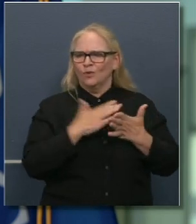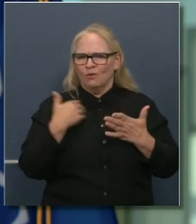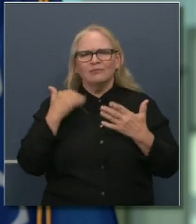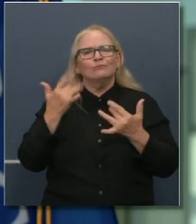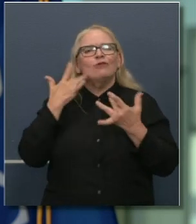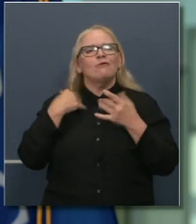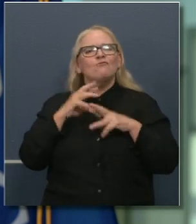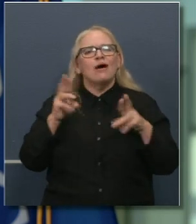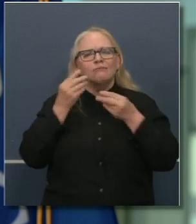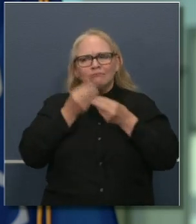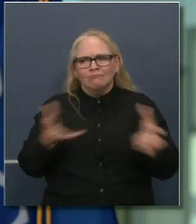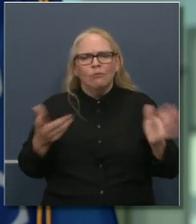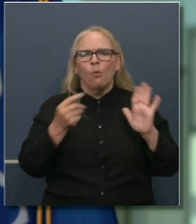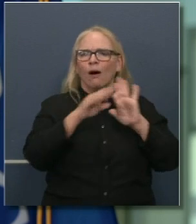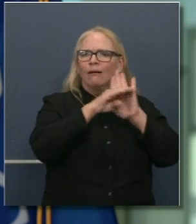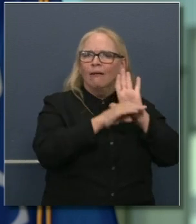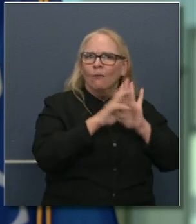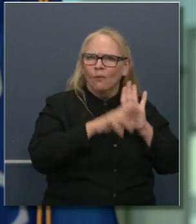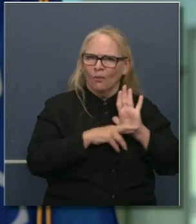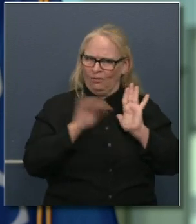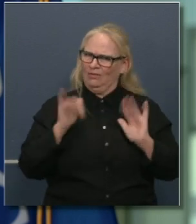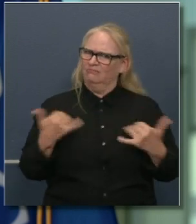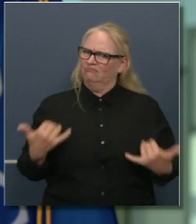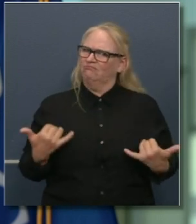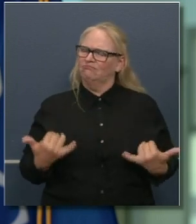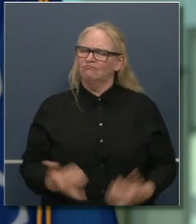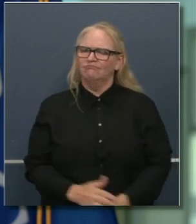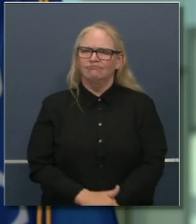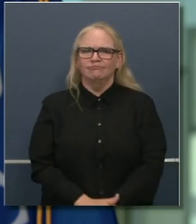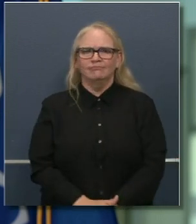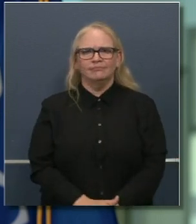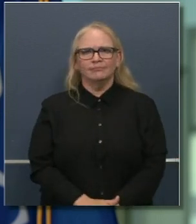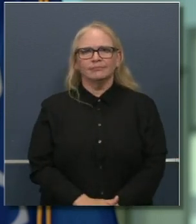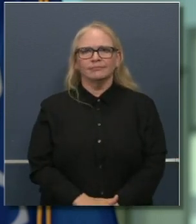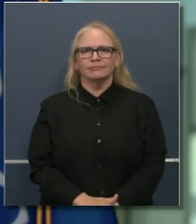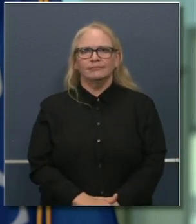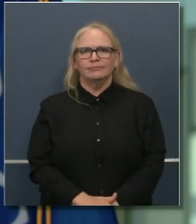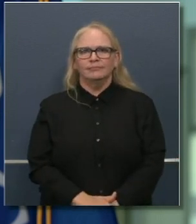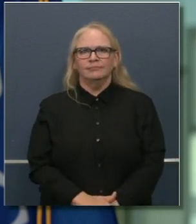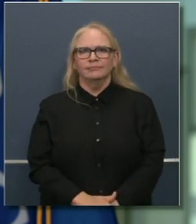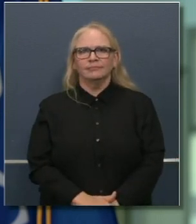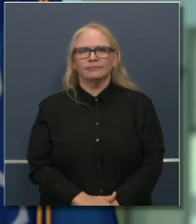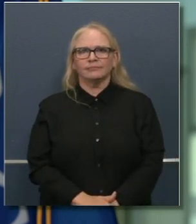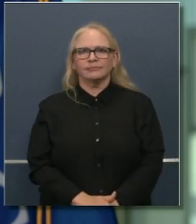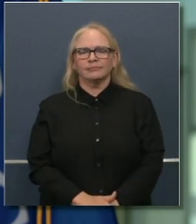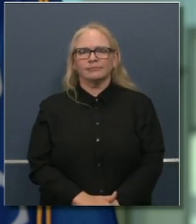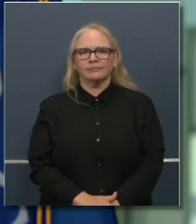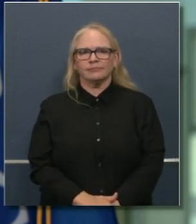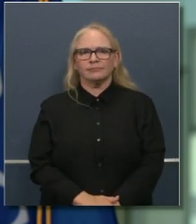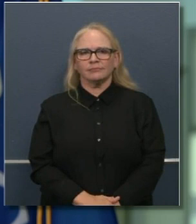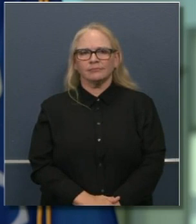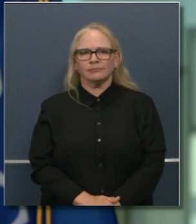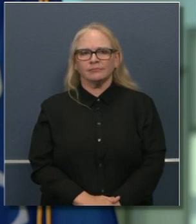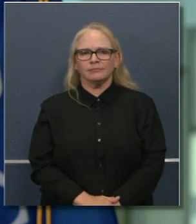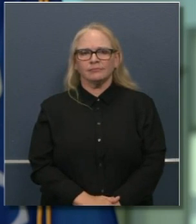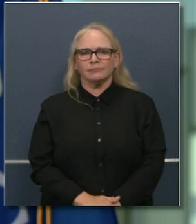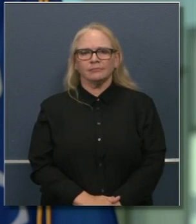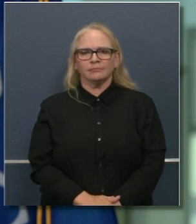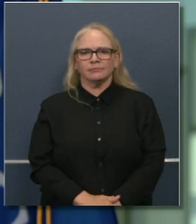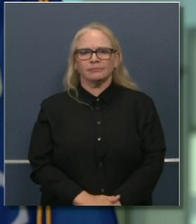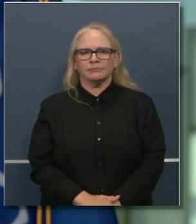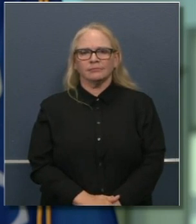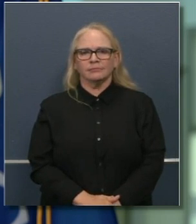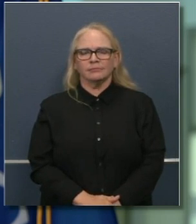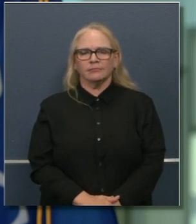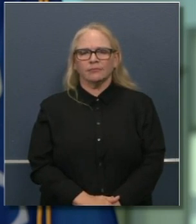Governor, thanks for taking our questions today. I think a lot of parents around the state are wondering what this means. You and others have talked